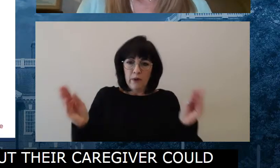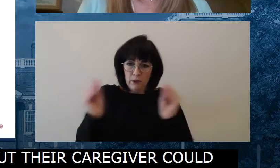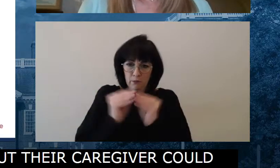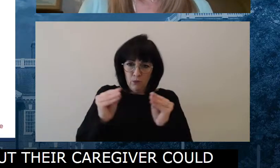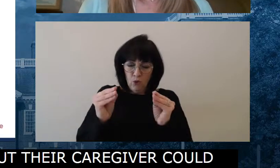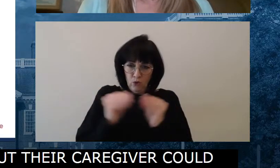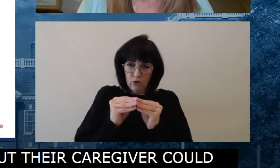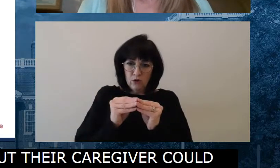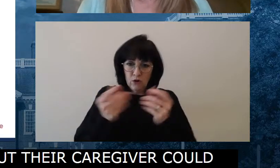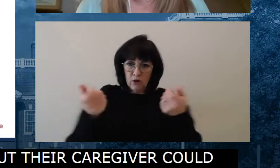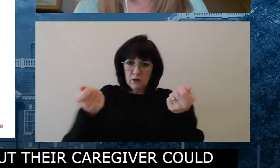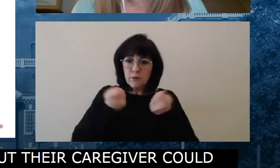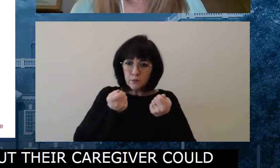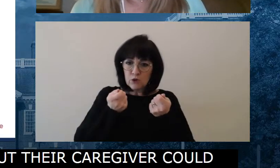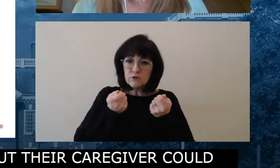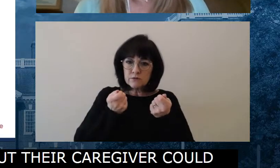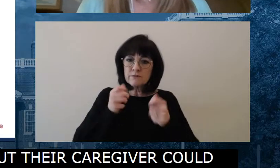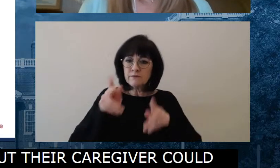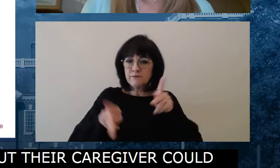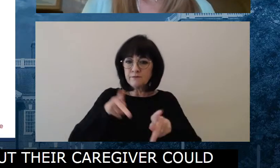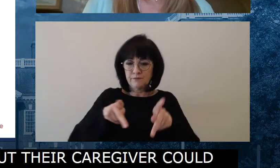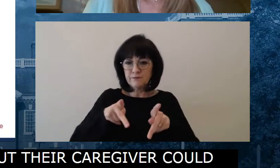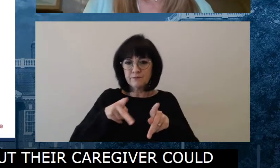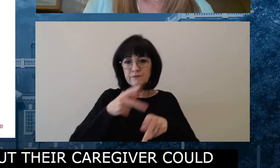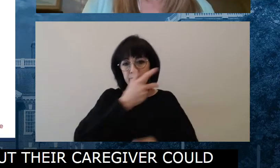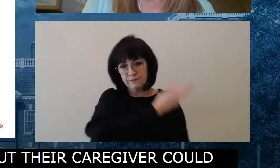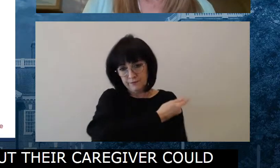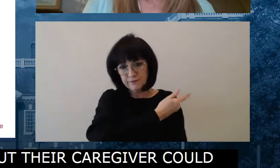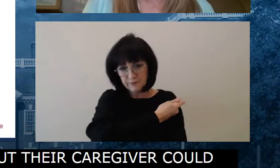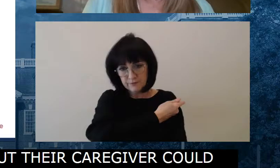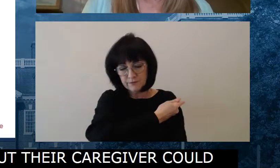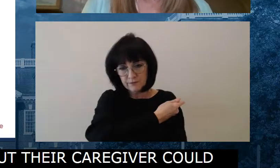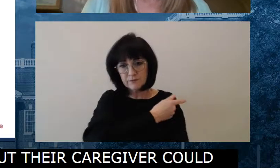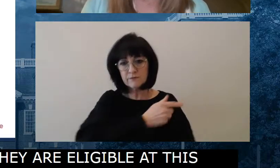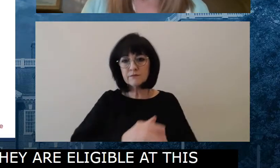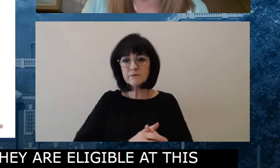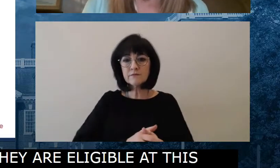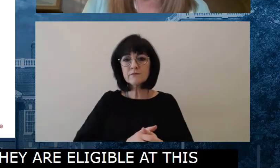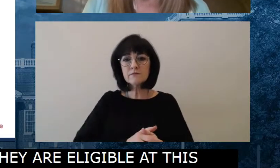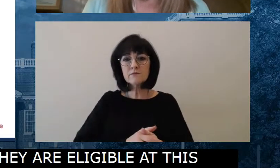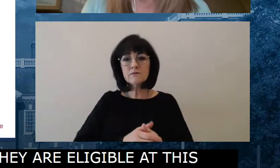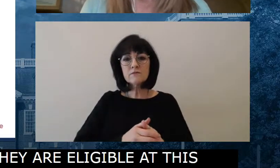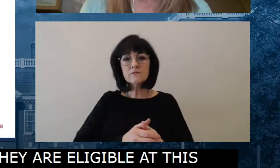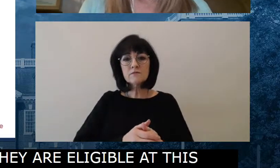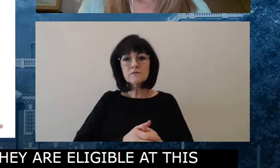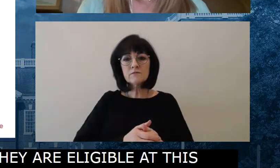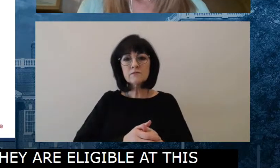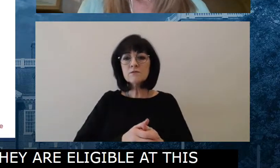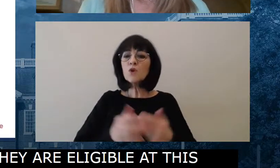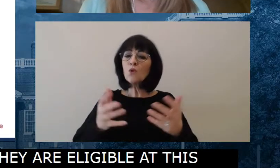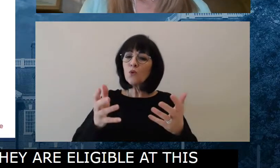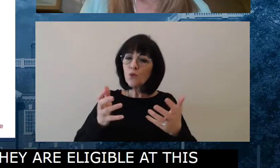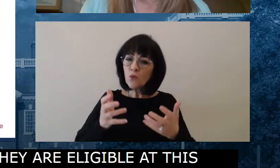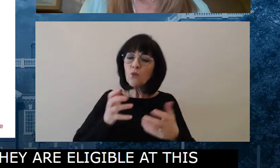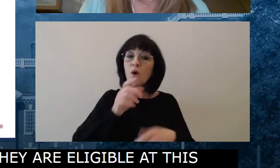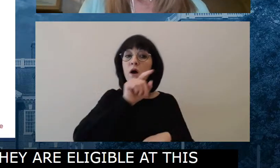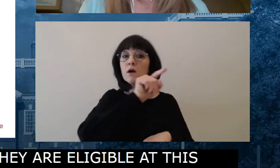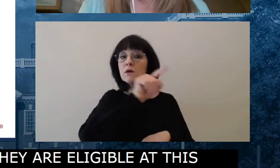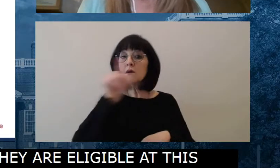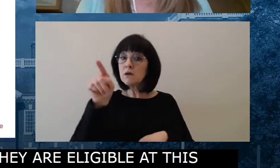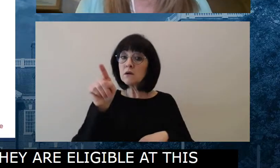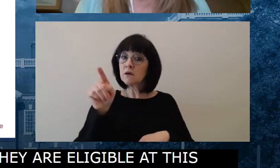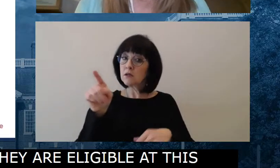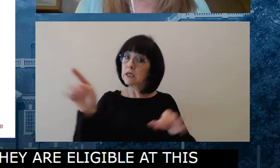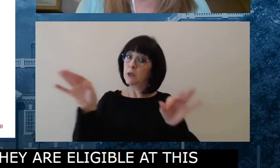risk vaccinated. But of course, we want providers to continue to vaccinate those who are age 65 and